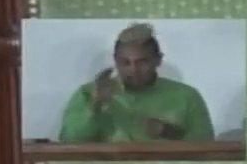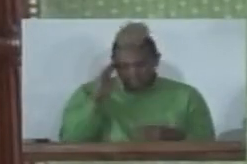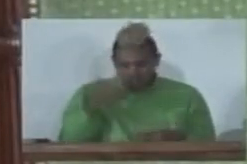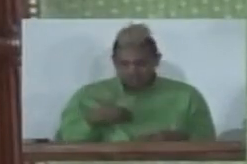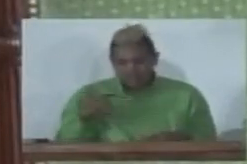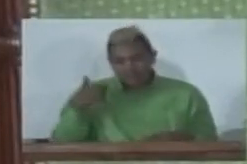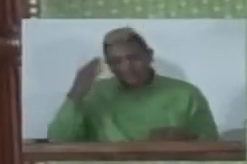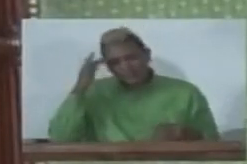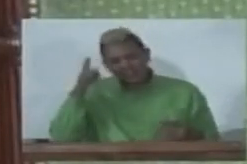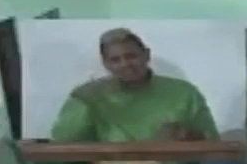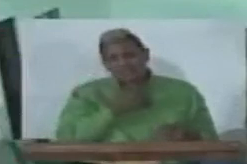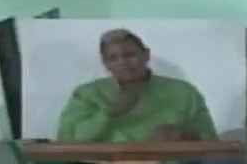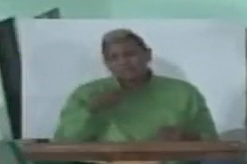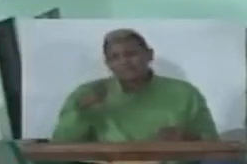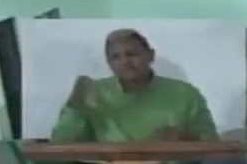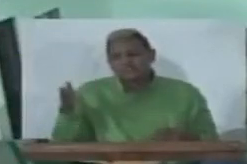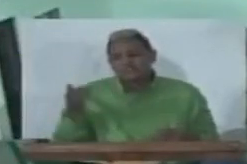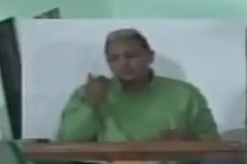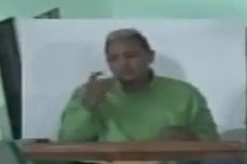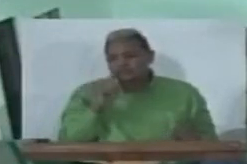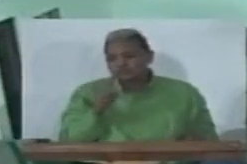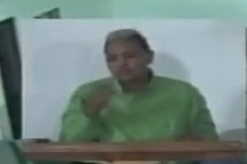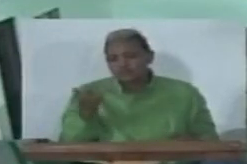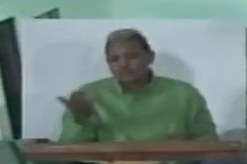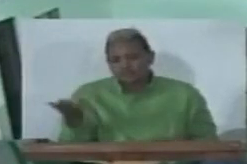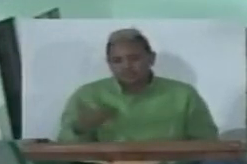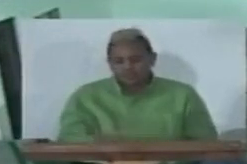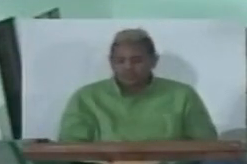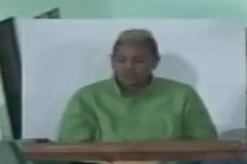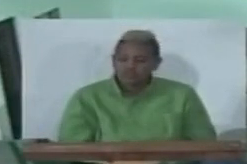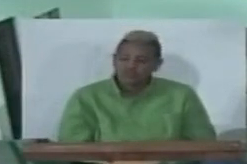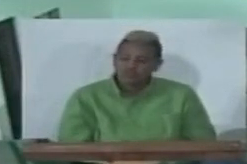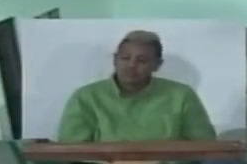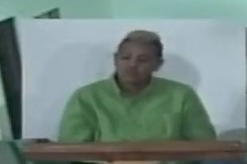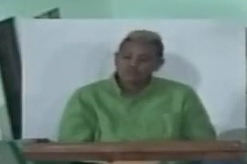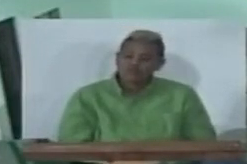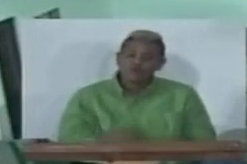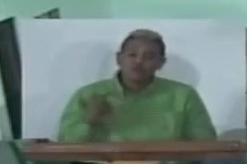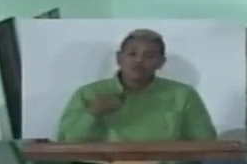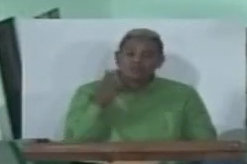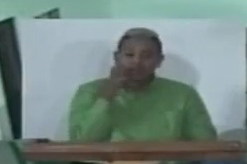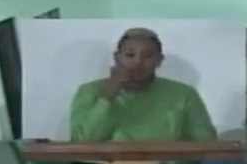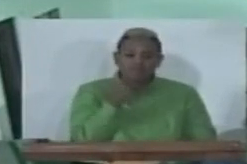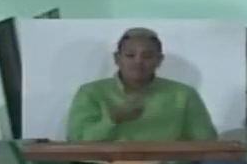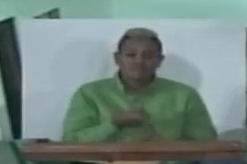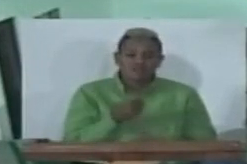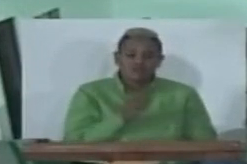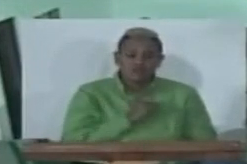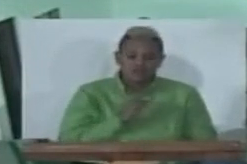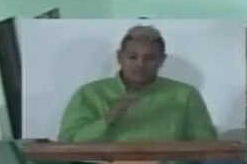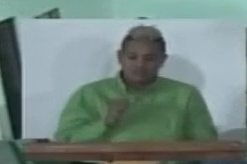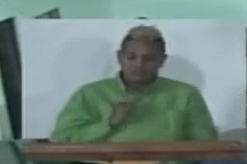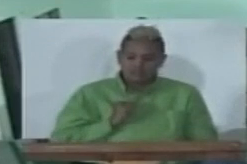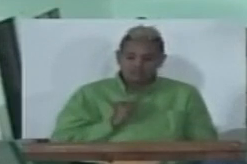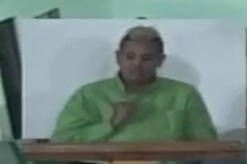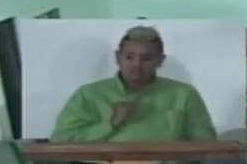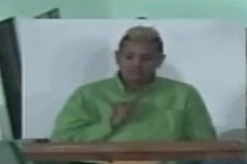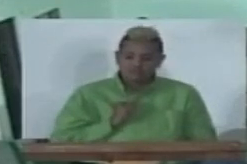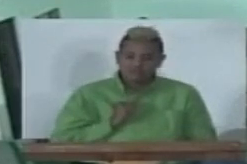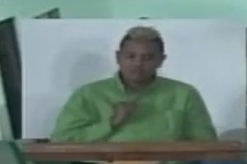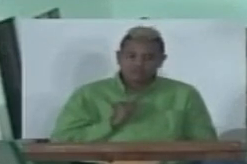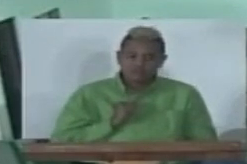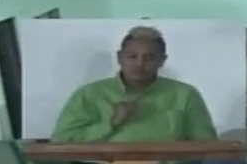that it was a member of your side to respond. Yes, I will also hear, I'm told, from Senator Wentworth